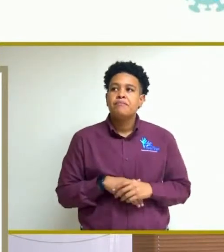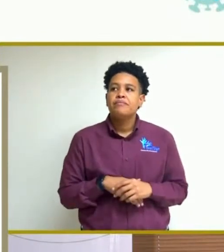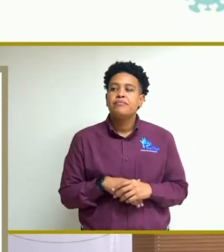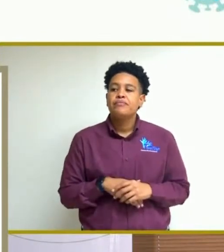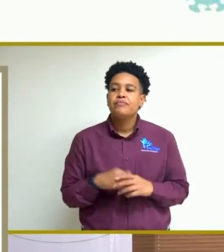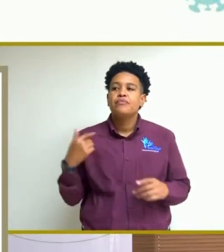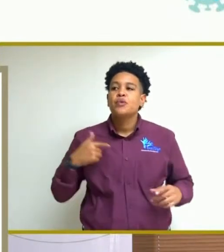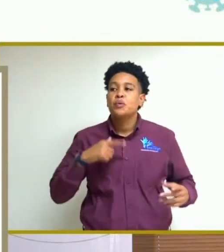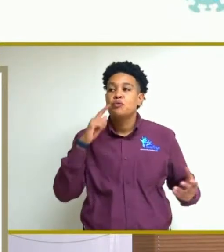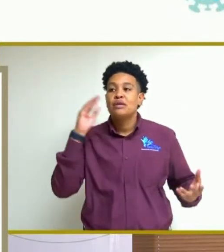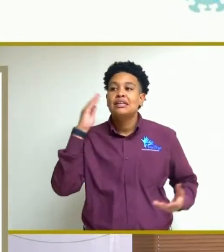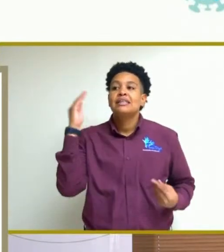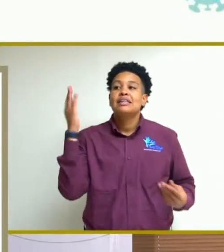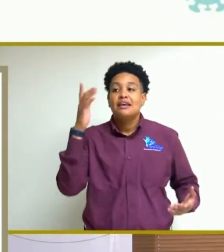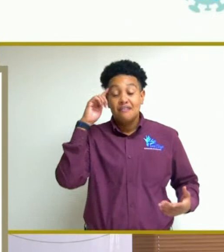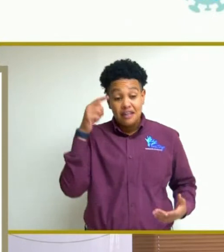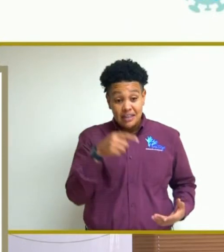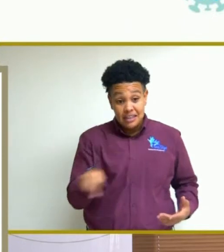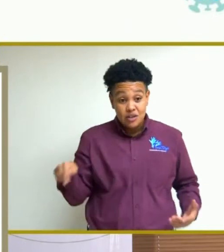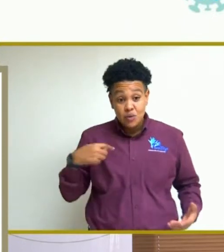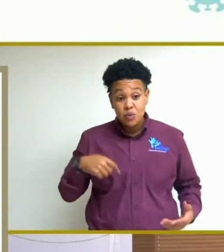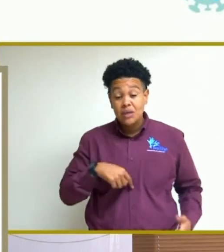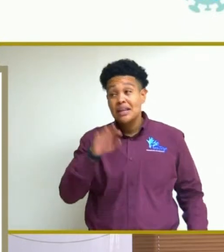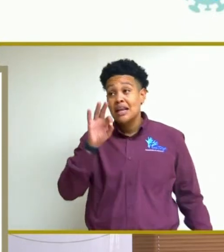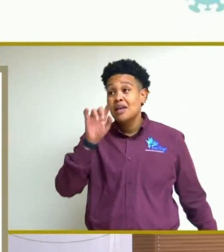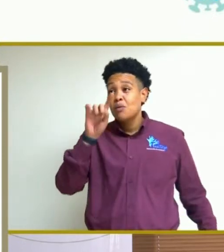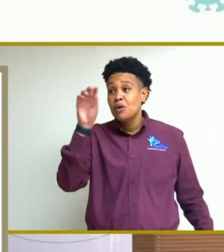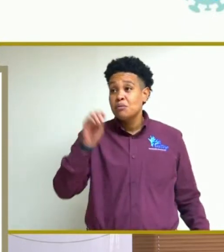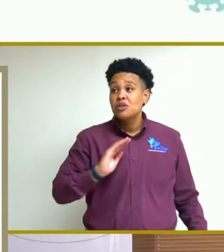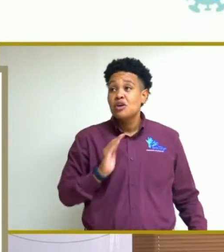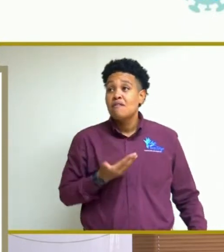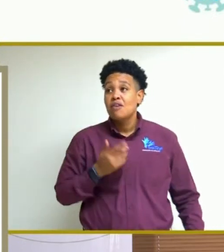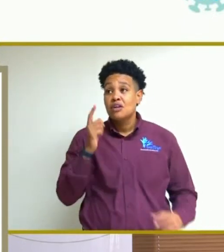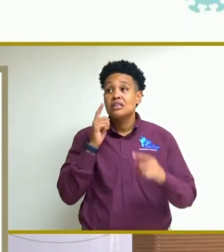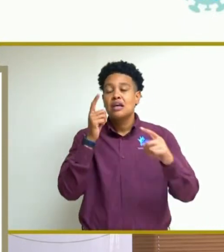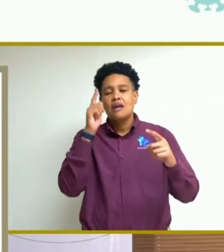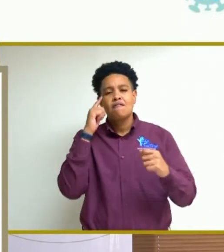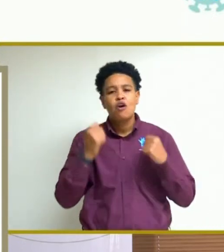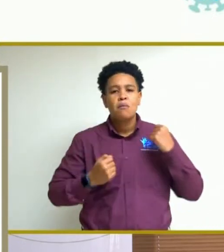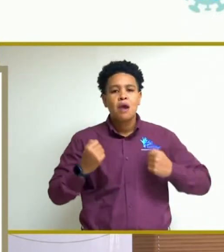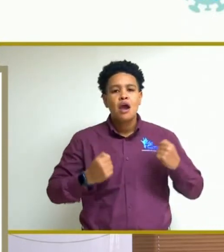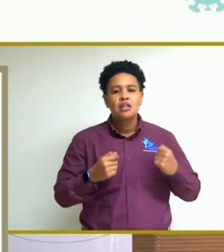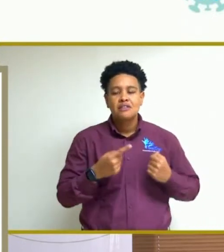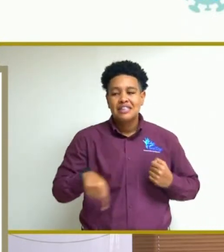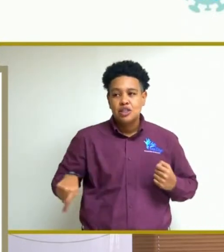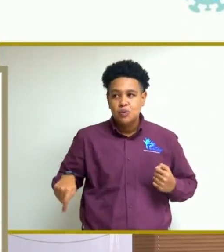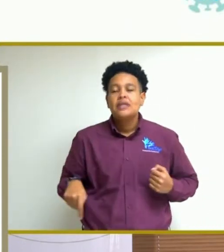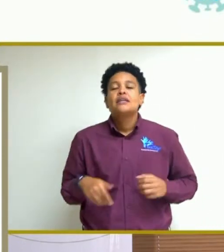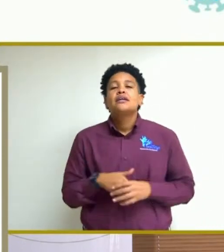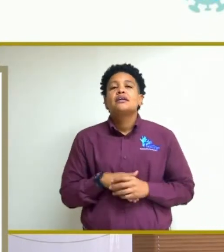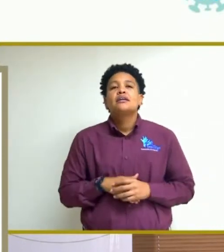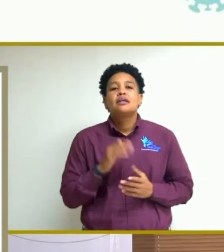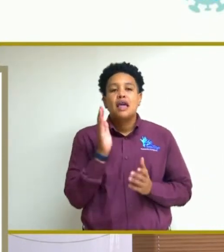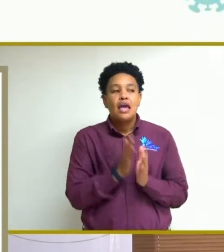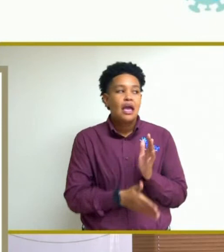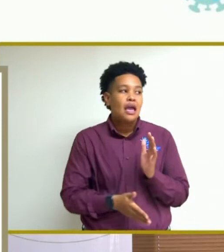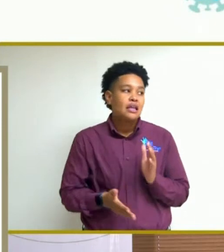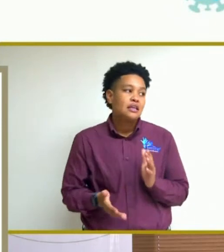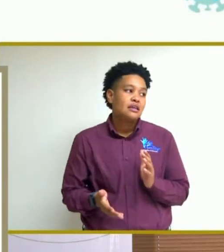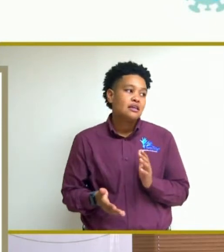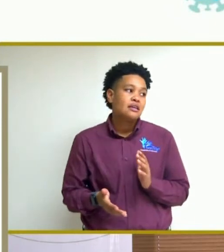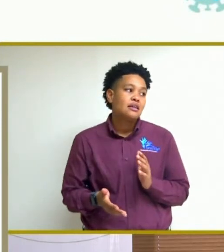So as we said, for this week, we are 91% of our target for March for this week, ending